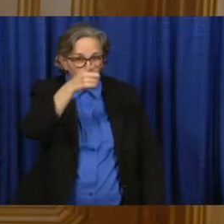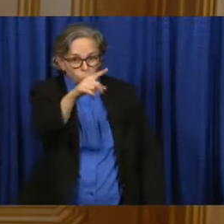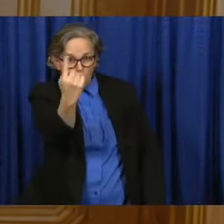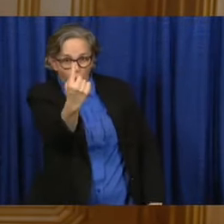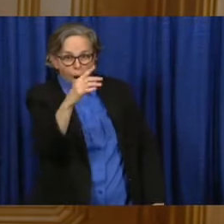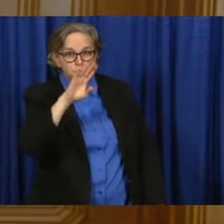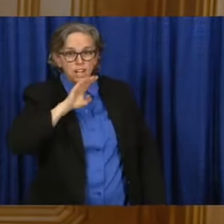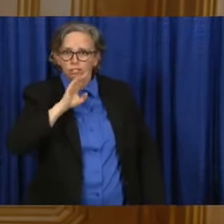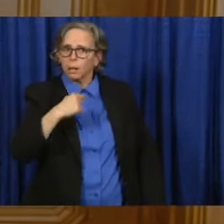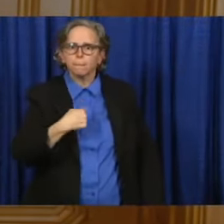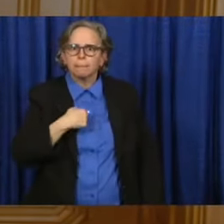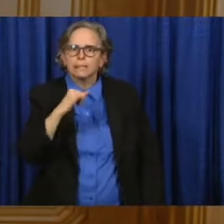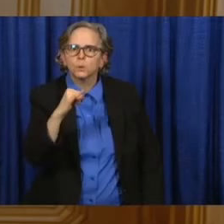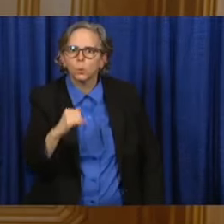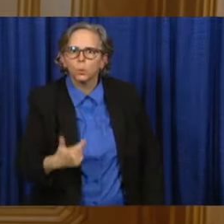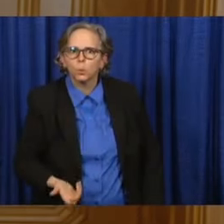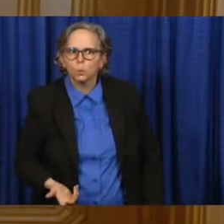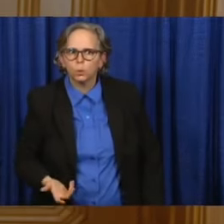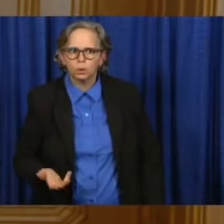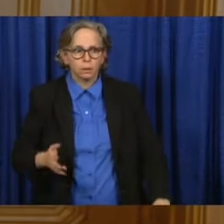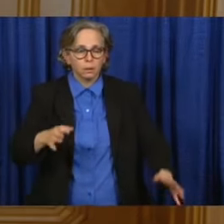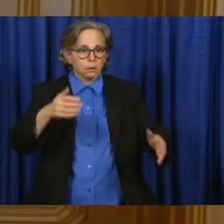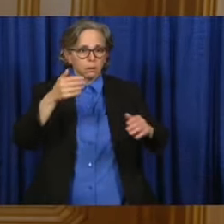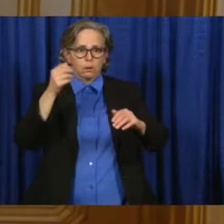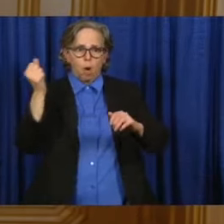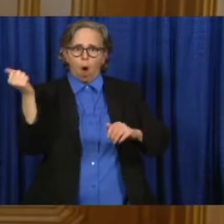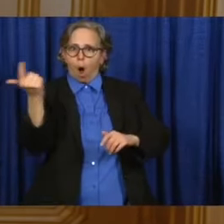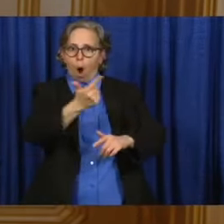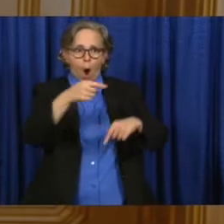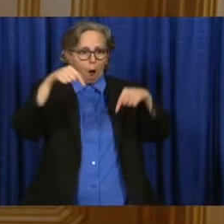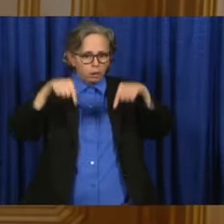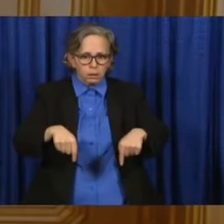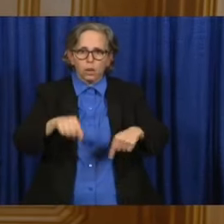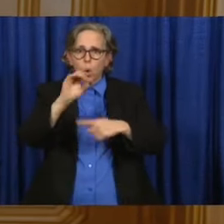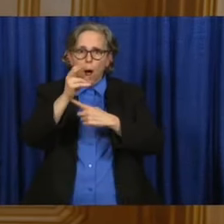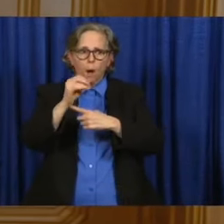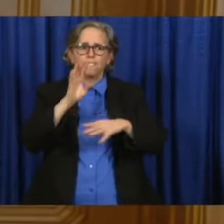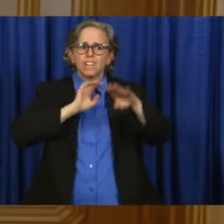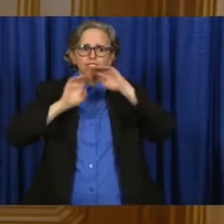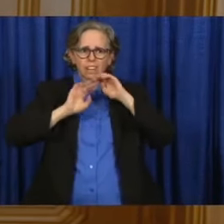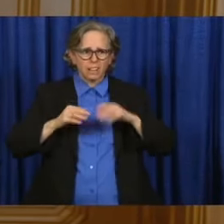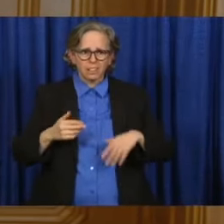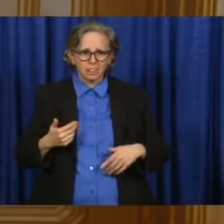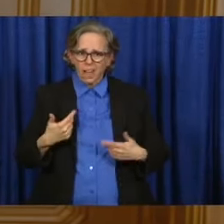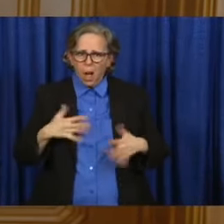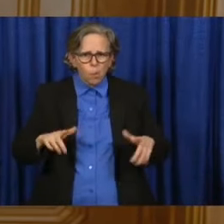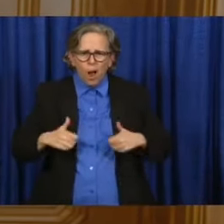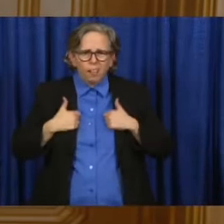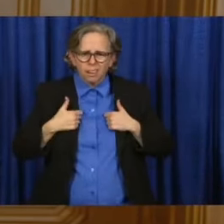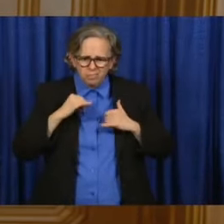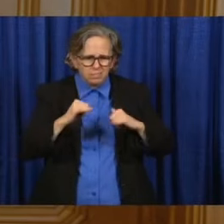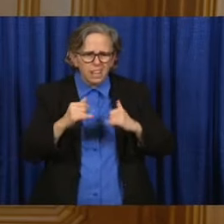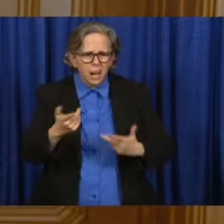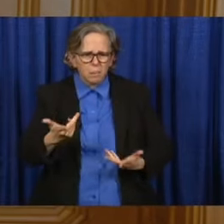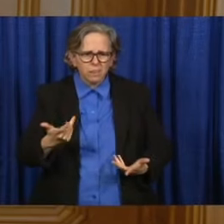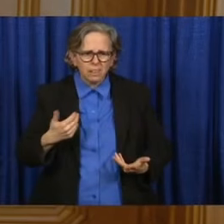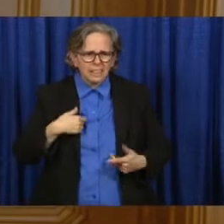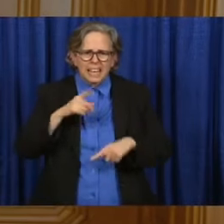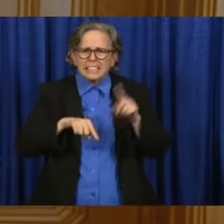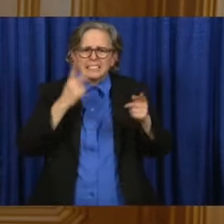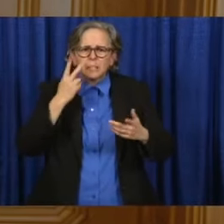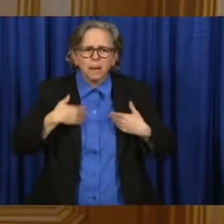one in Ohio is not frustrated. This is not how we want to live. We don't want to live not being able to see our kids or our